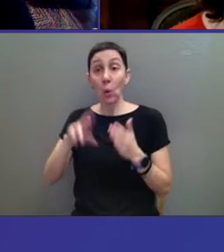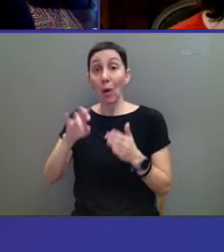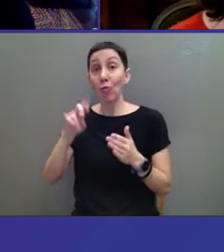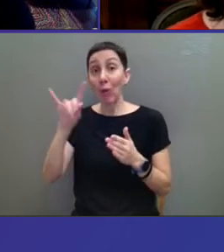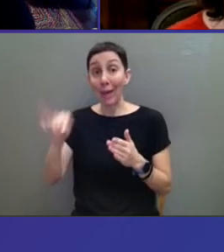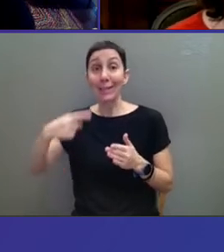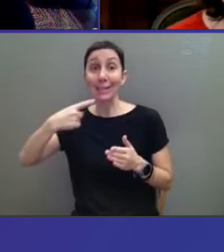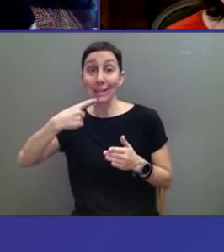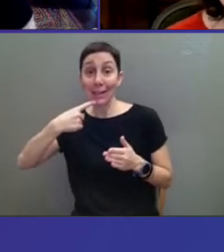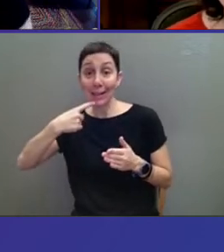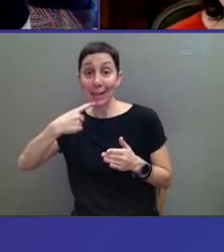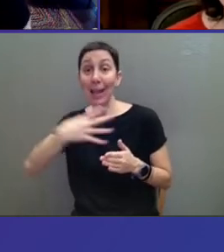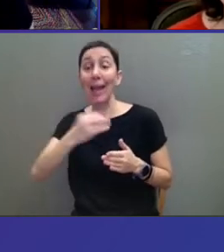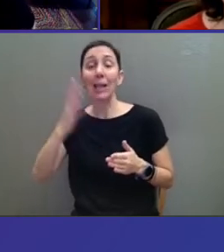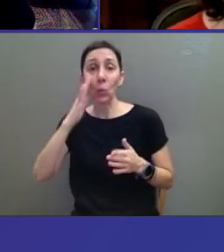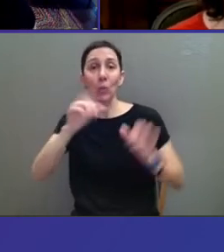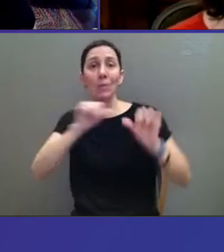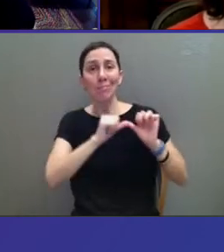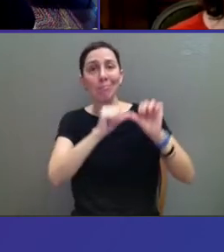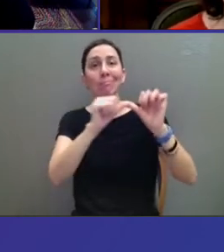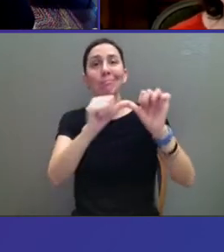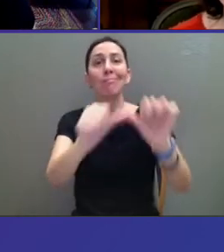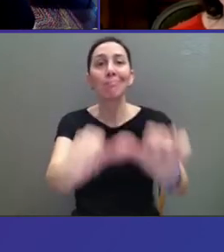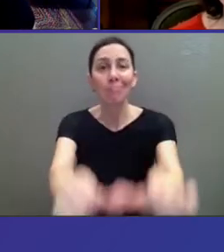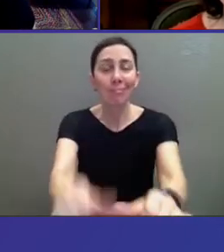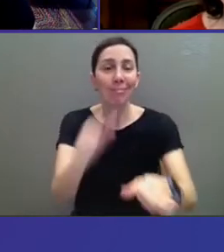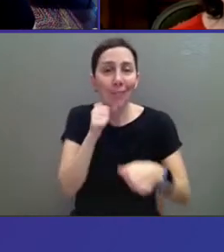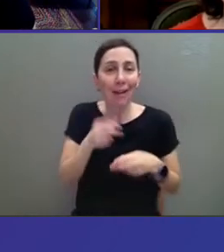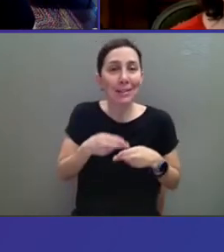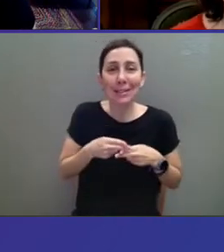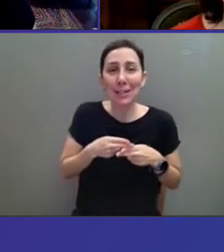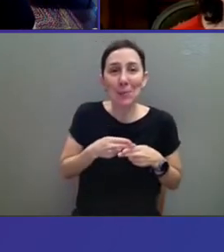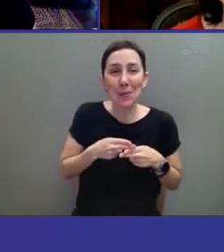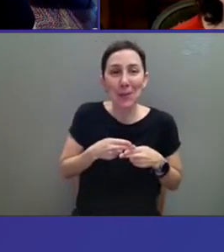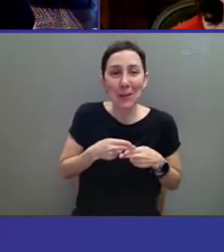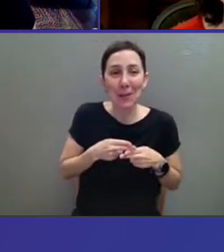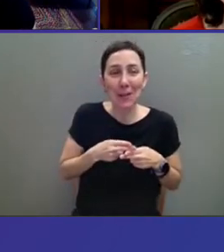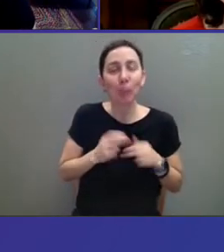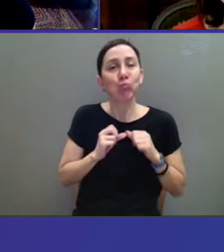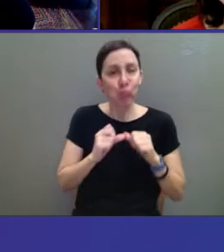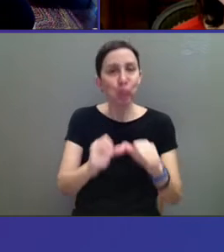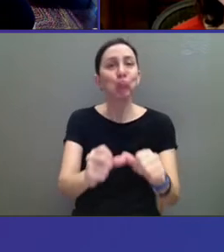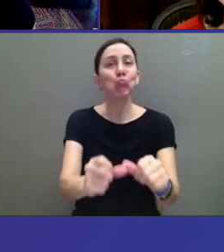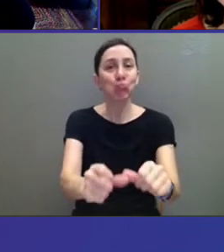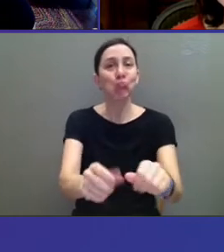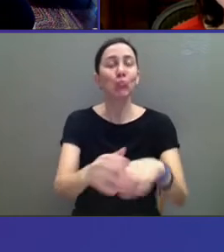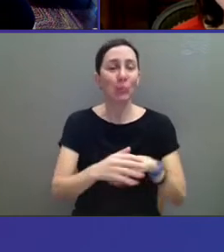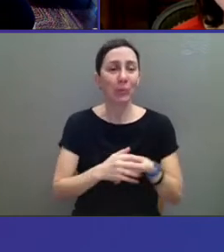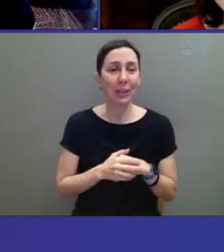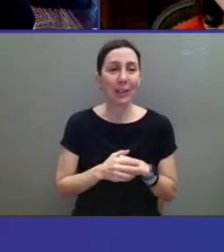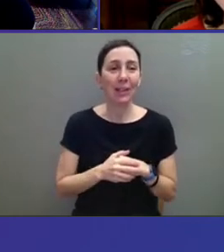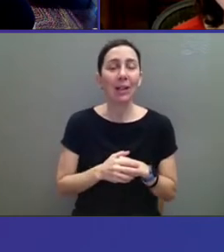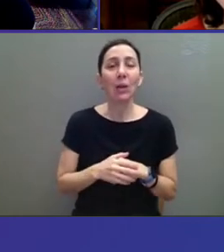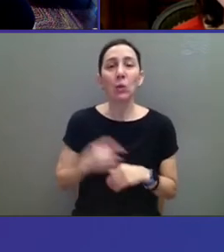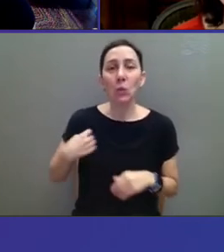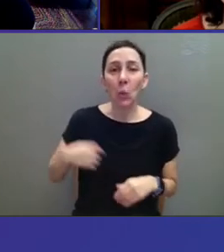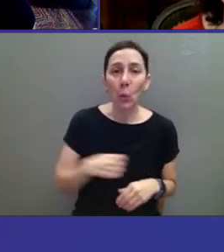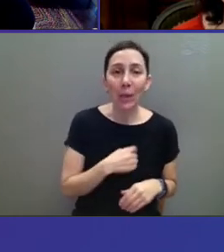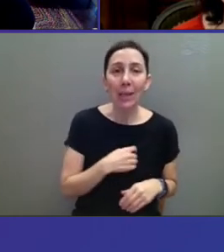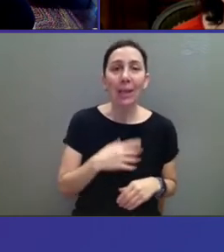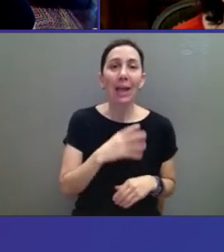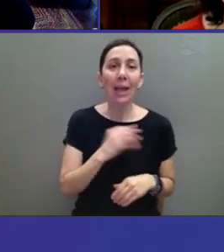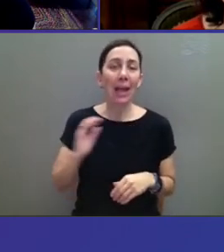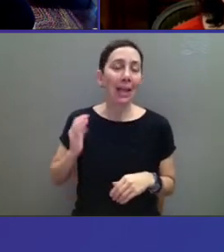and it would be sustaining, it would be ongoing. And so we wouldn't have to work, and our constituents wouldn't have to